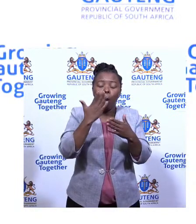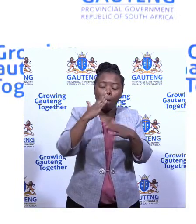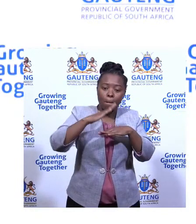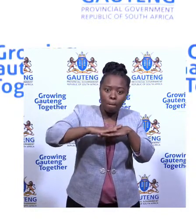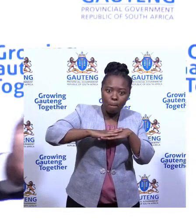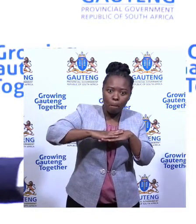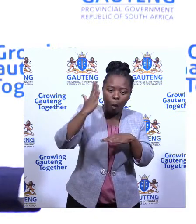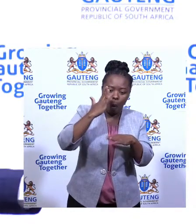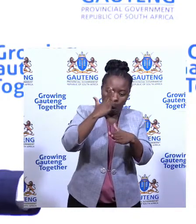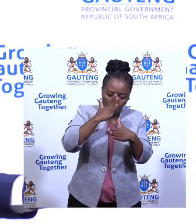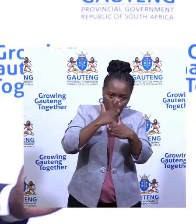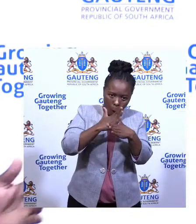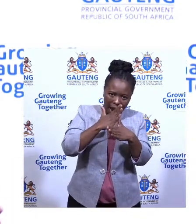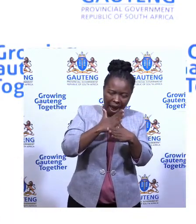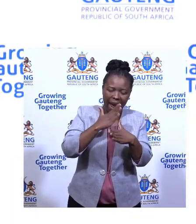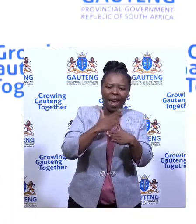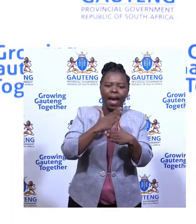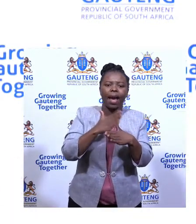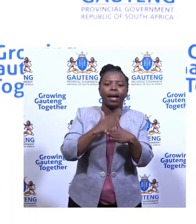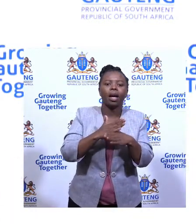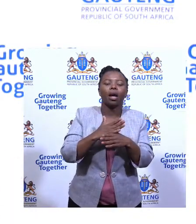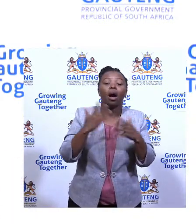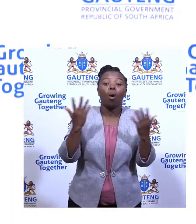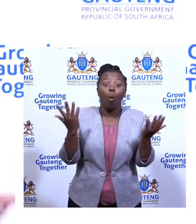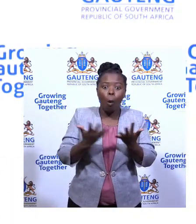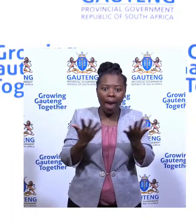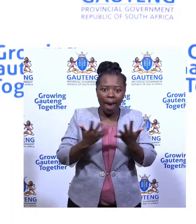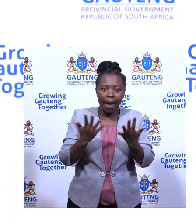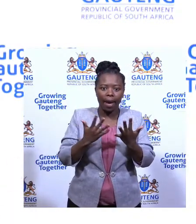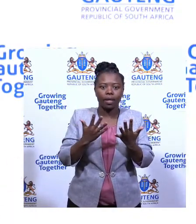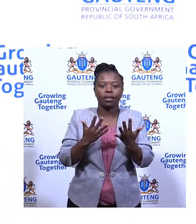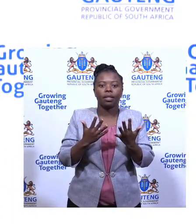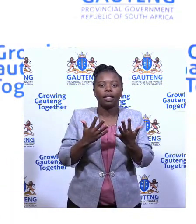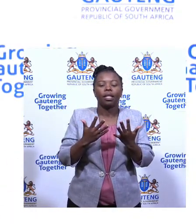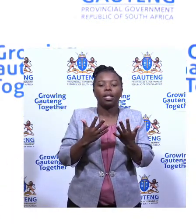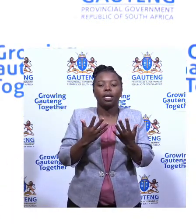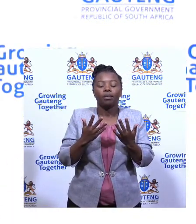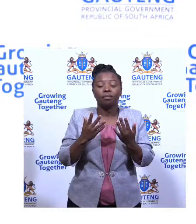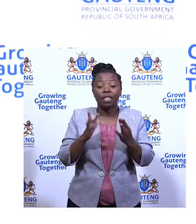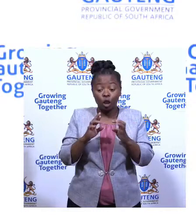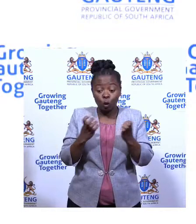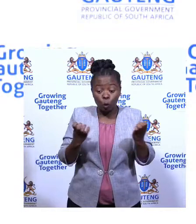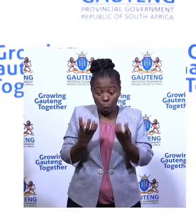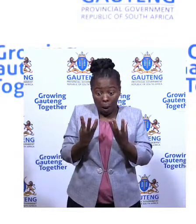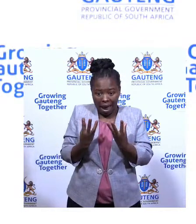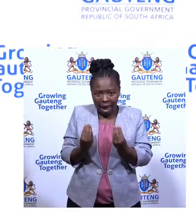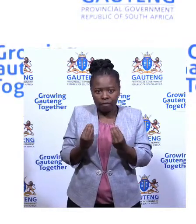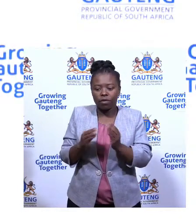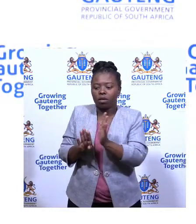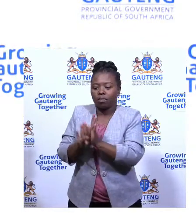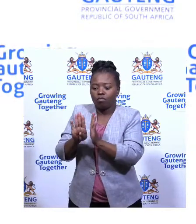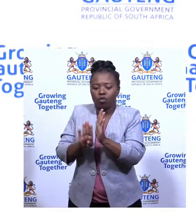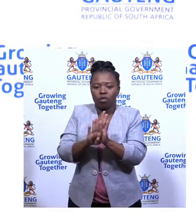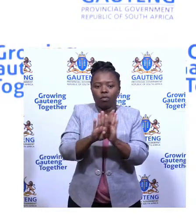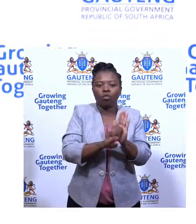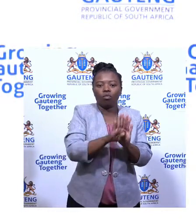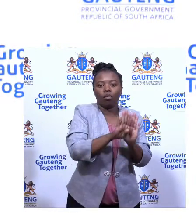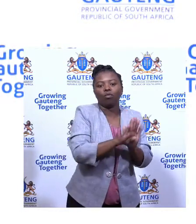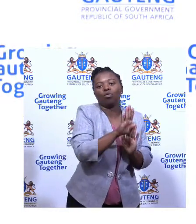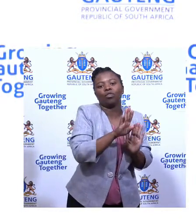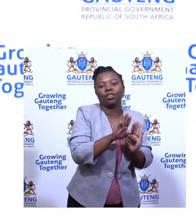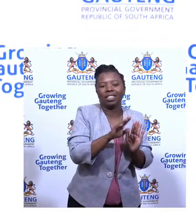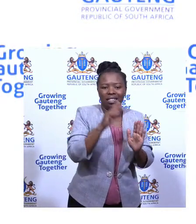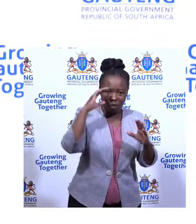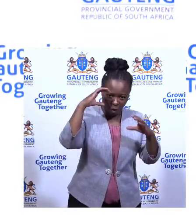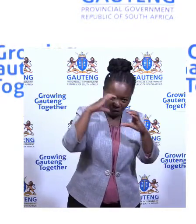be directed towards improving the existing facilities. So, and that's what